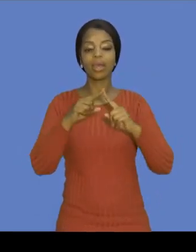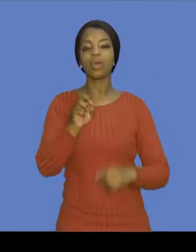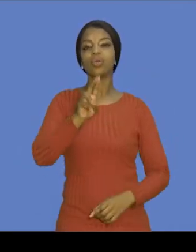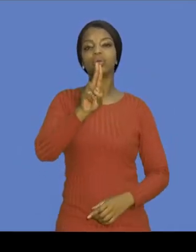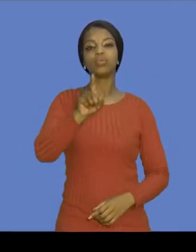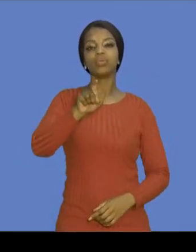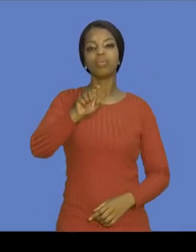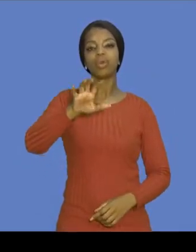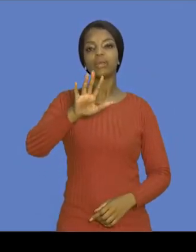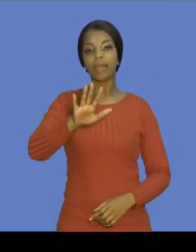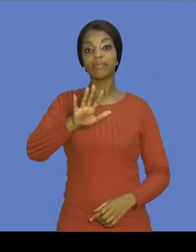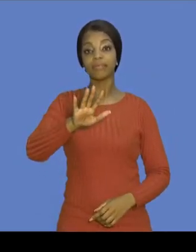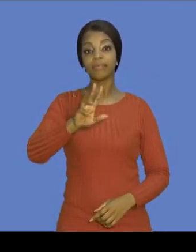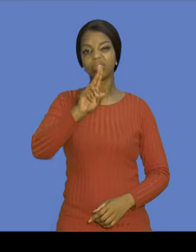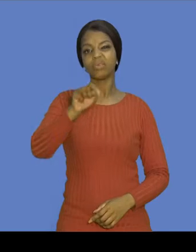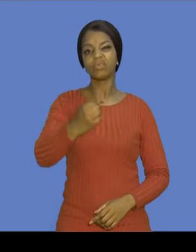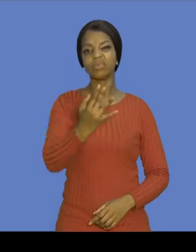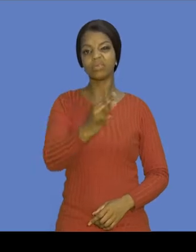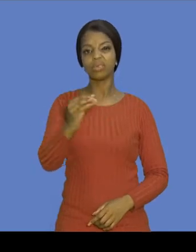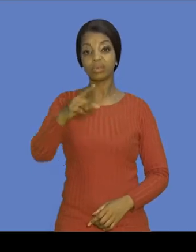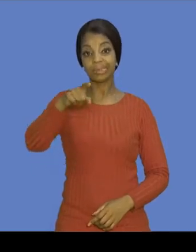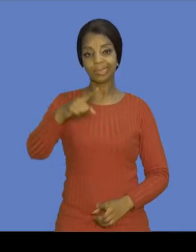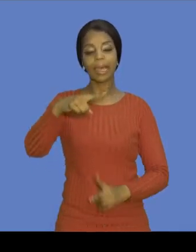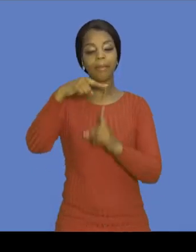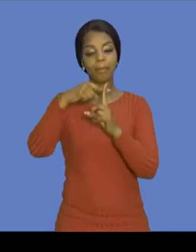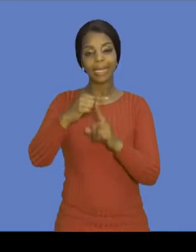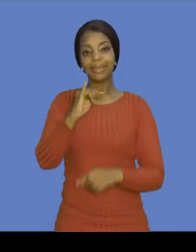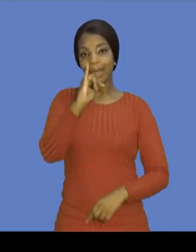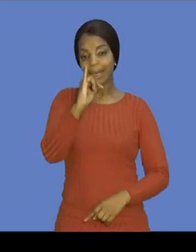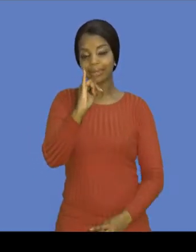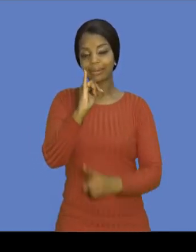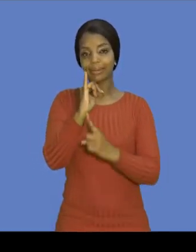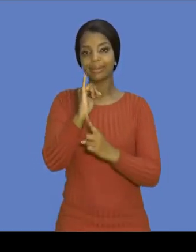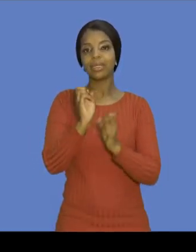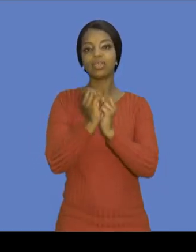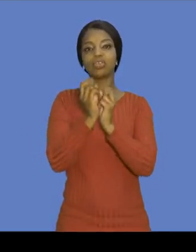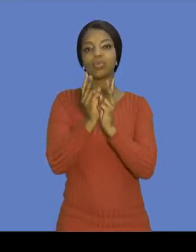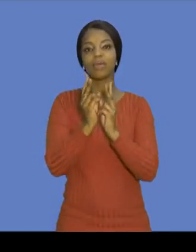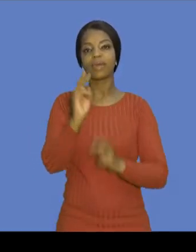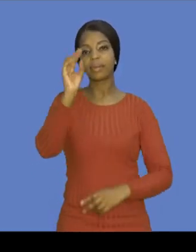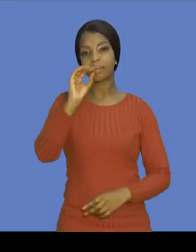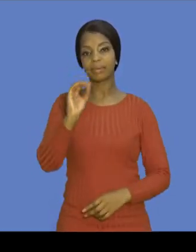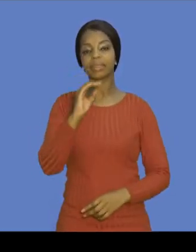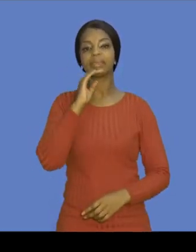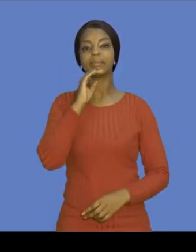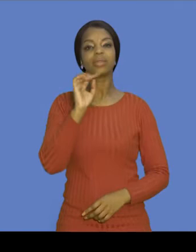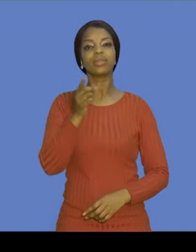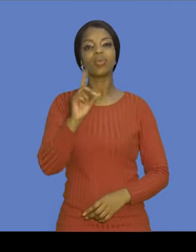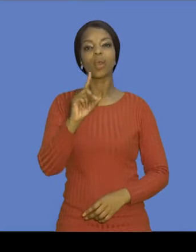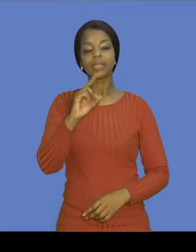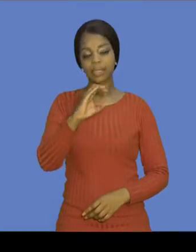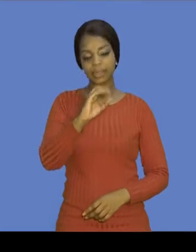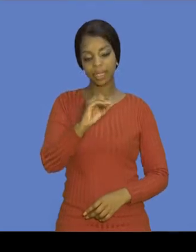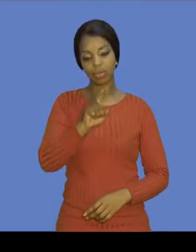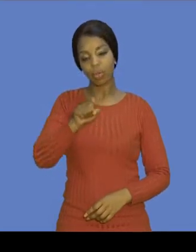2.5 into 1 plus our I is 12%, which means it's 0.12.